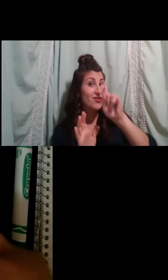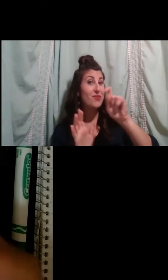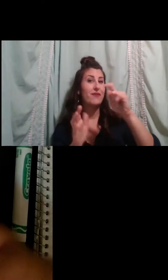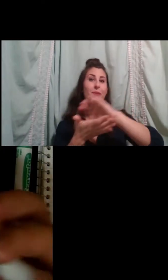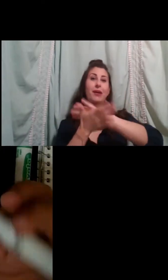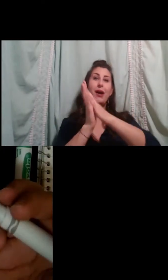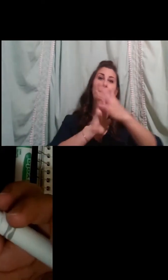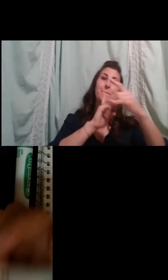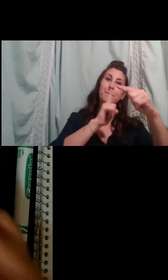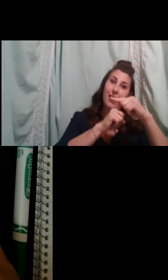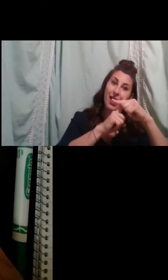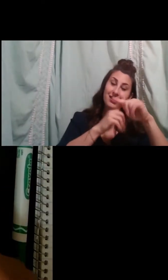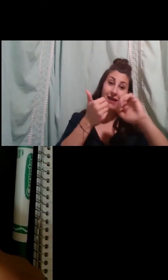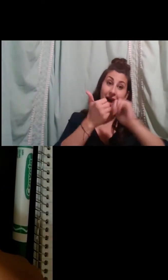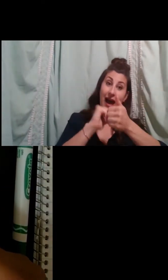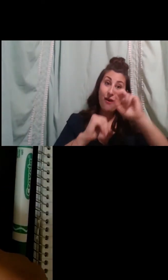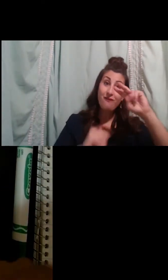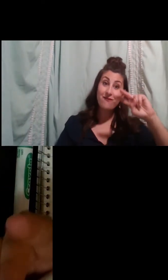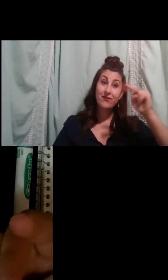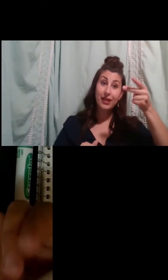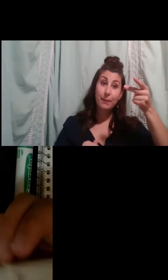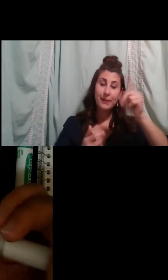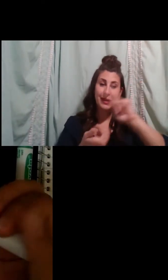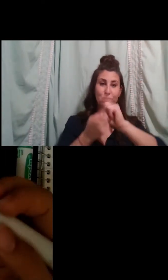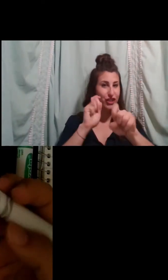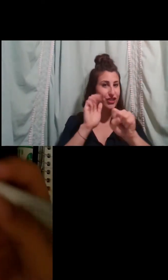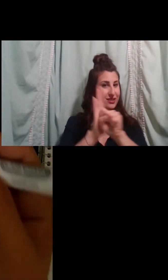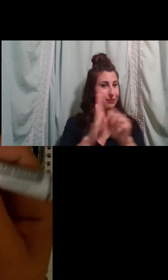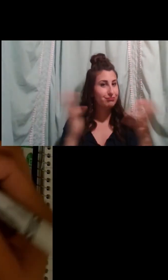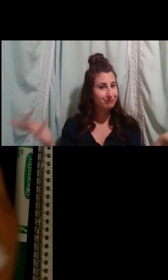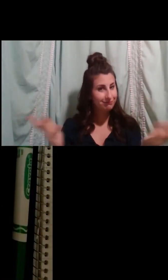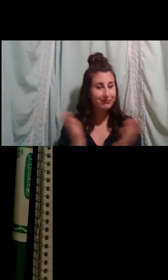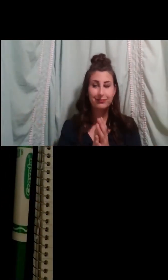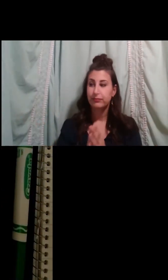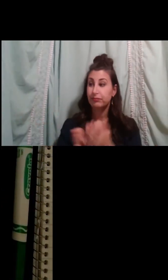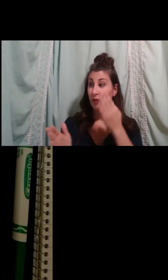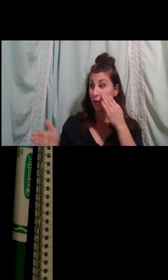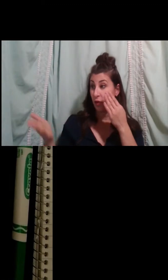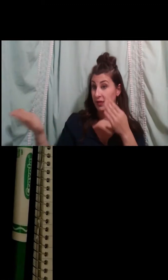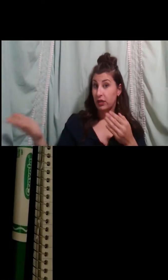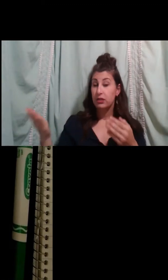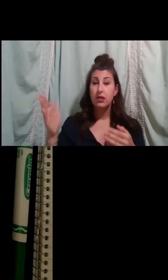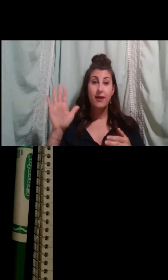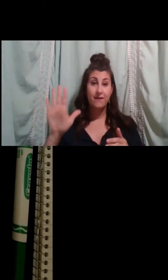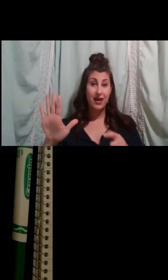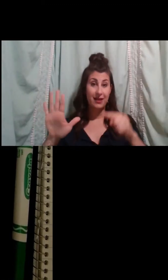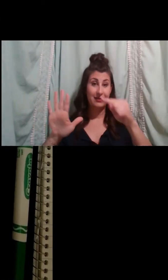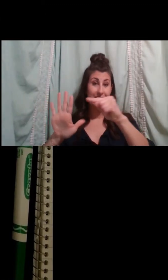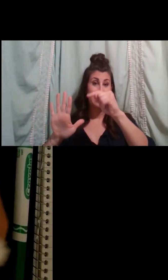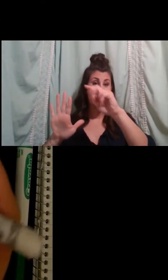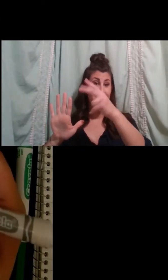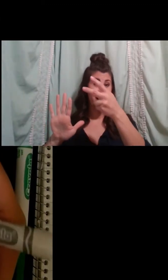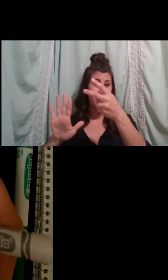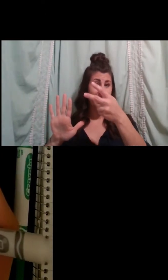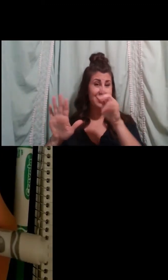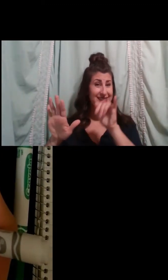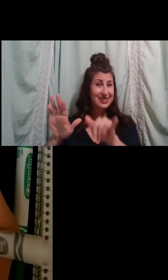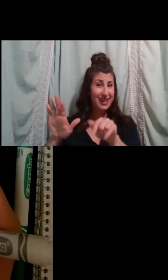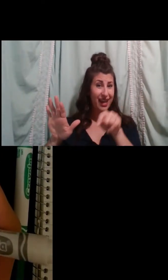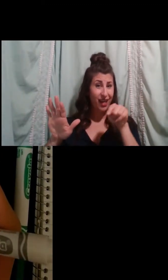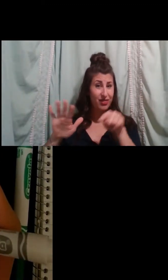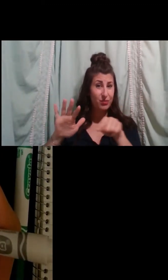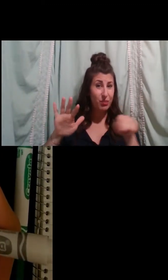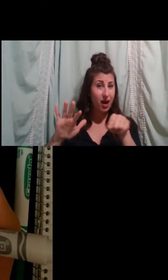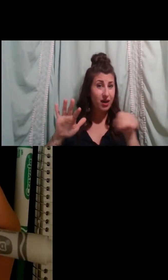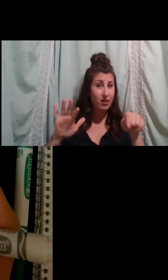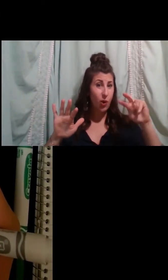negative, you have to make it positive by flipping and changing the sign. Okay. Now for here, 5 to the negative second, is it going to